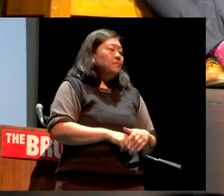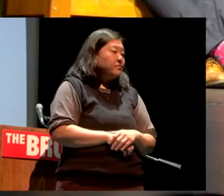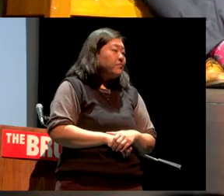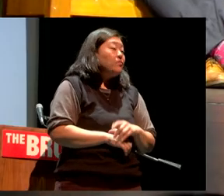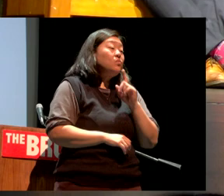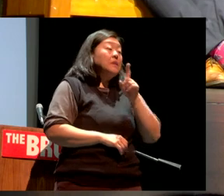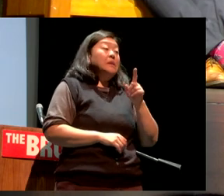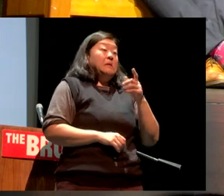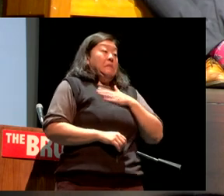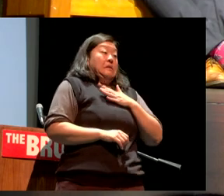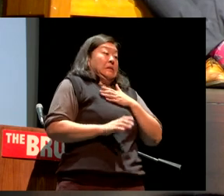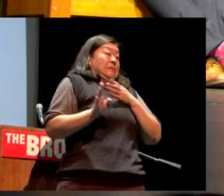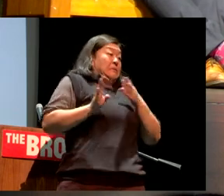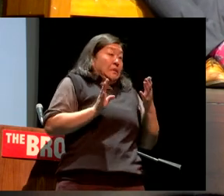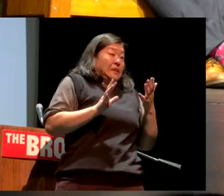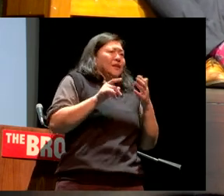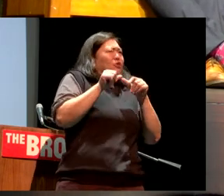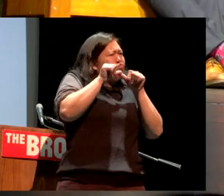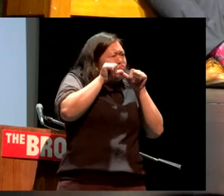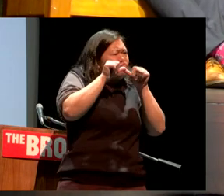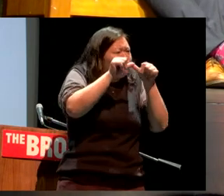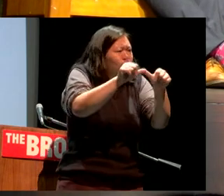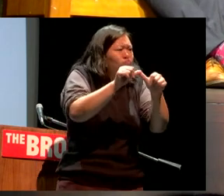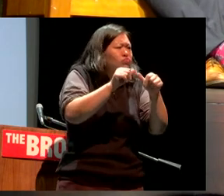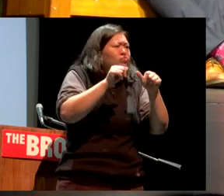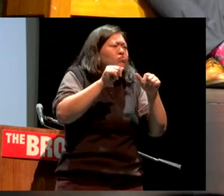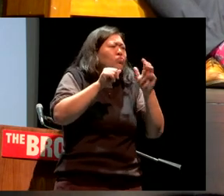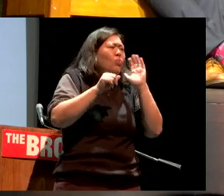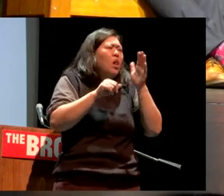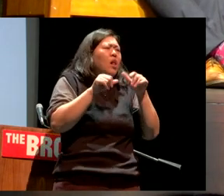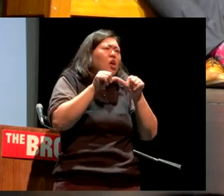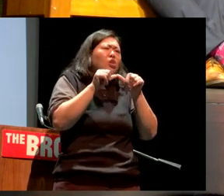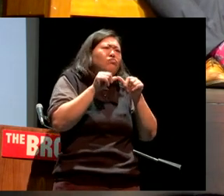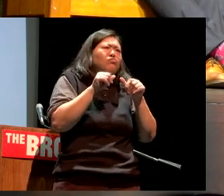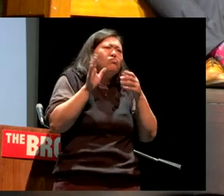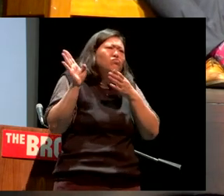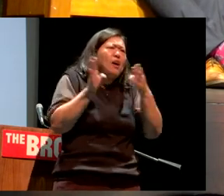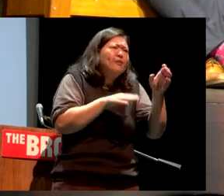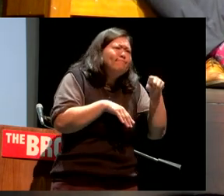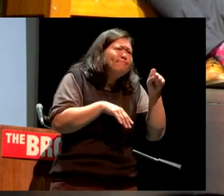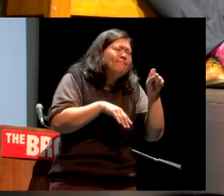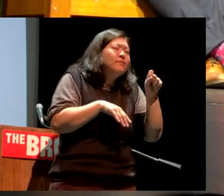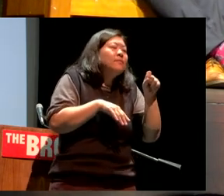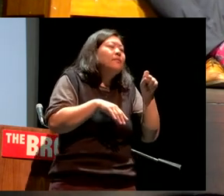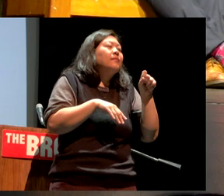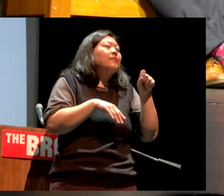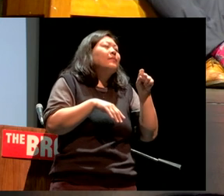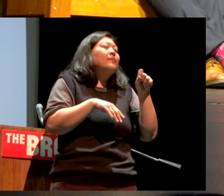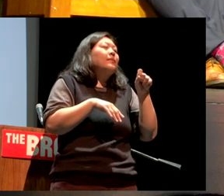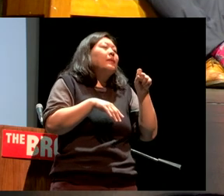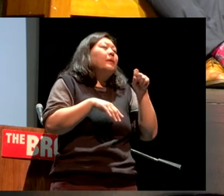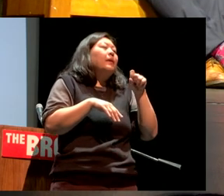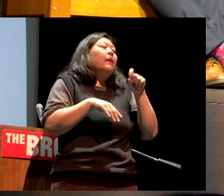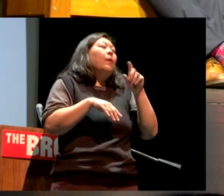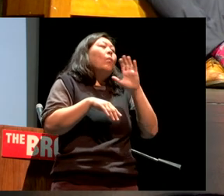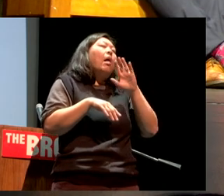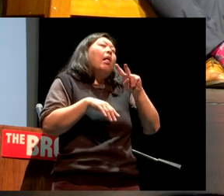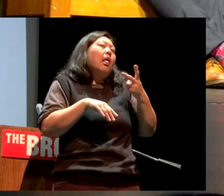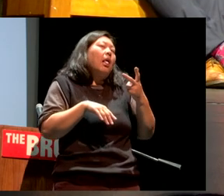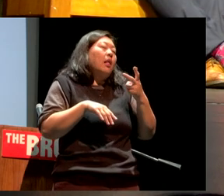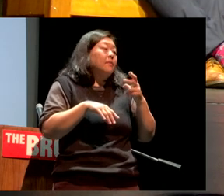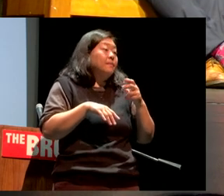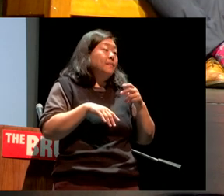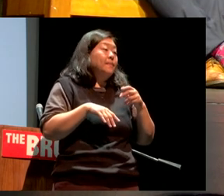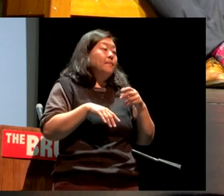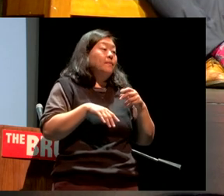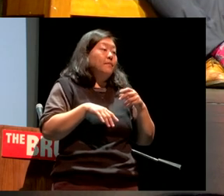Great. How about question number two? Oh, is that me? Yep. Okay, cool. Hi, I'm a game developer, so it was really neat to hear